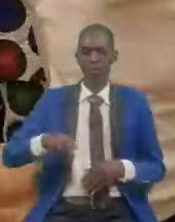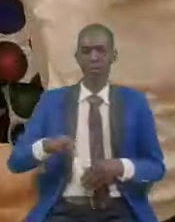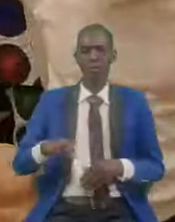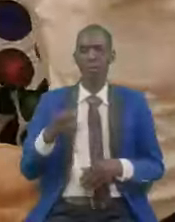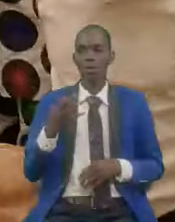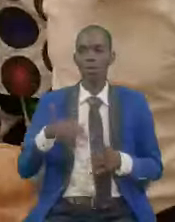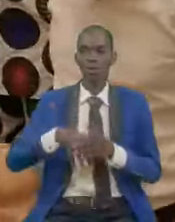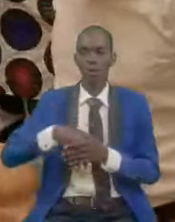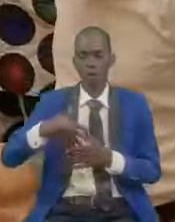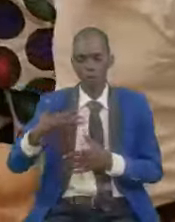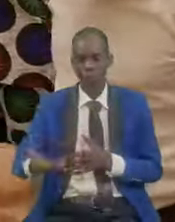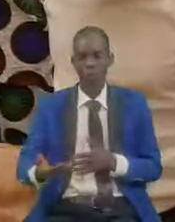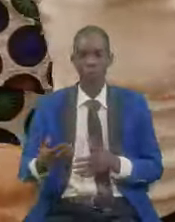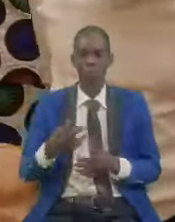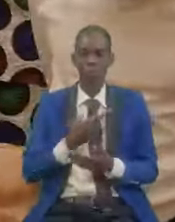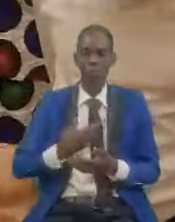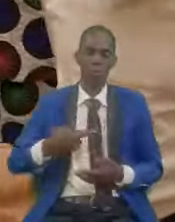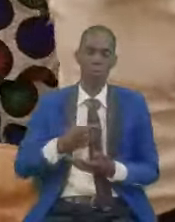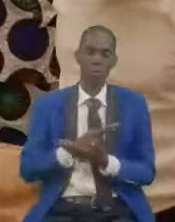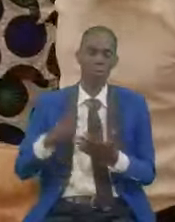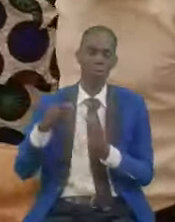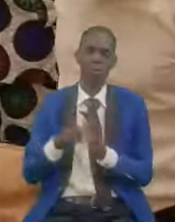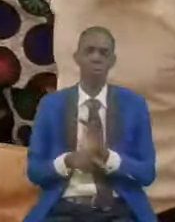outward righteousness.